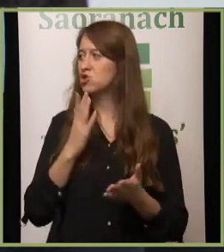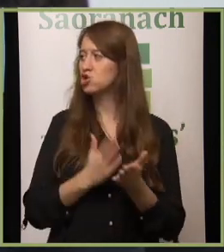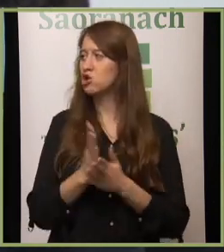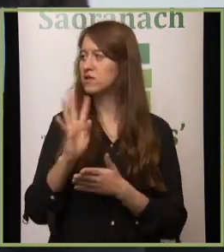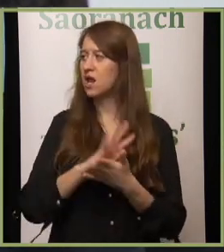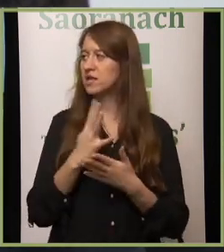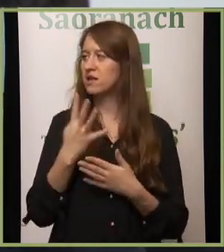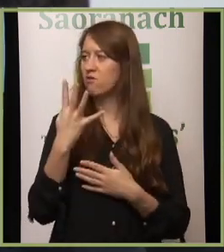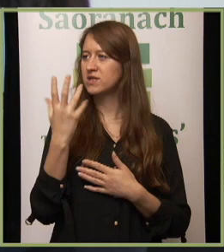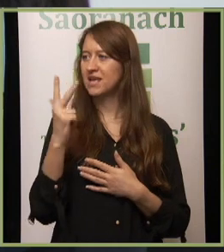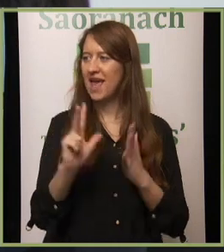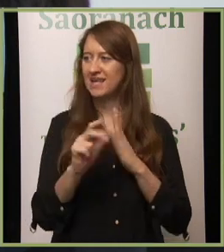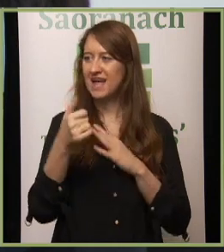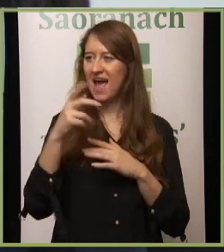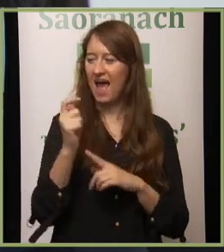Yeah.